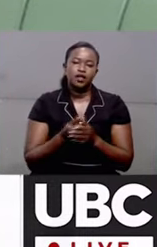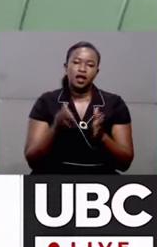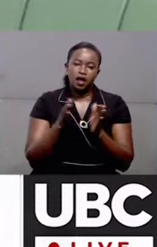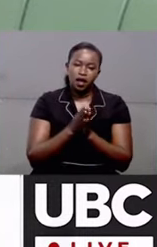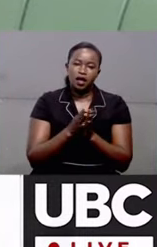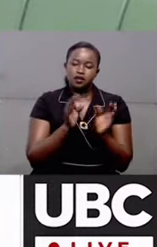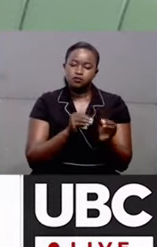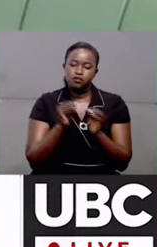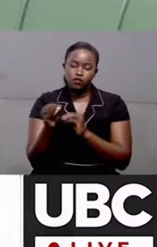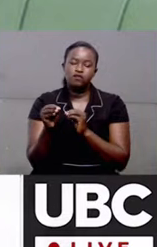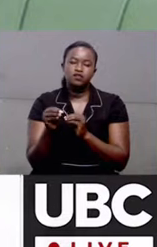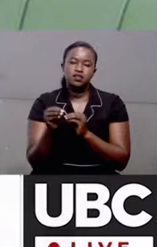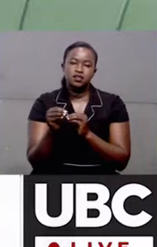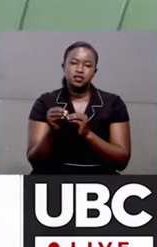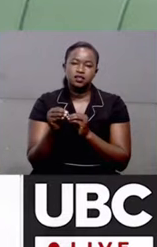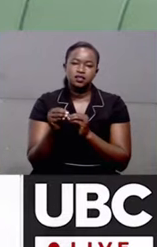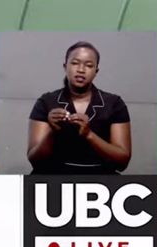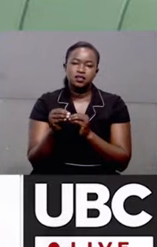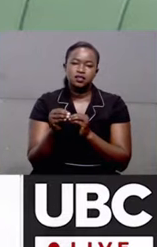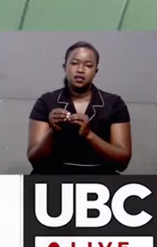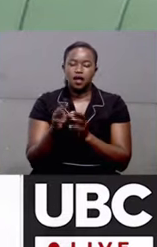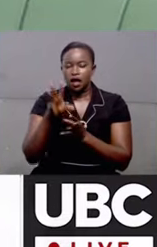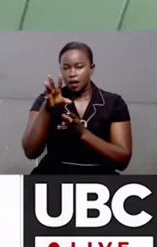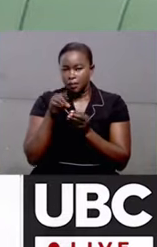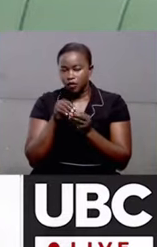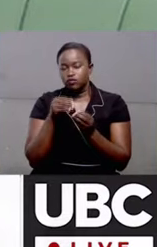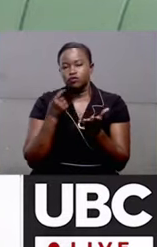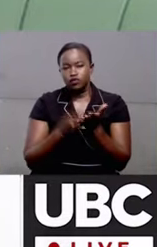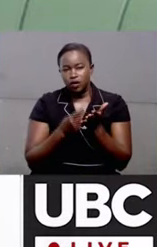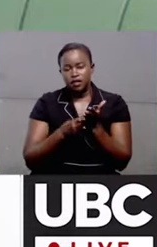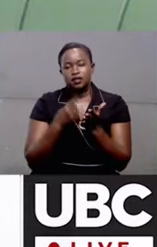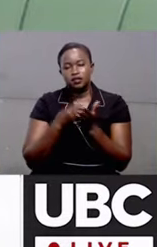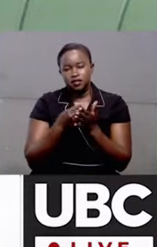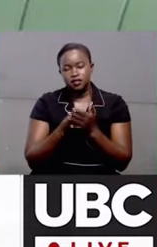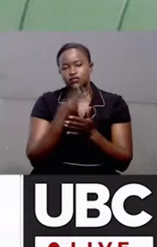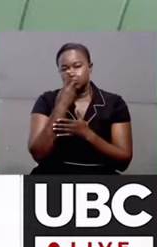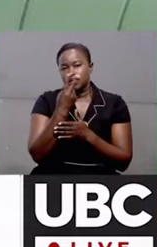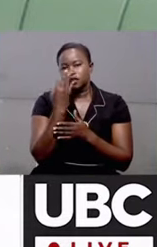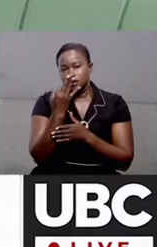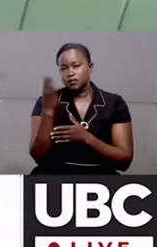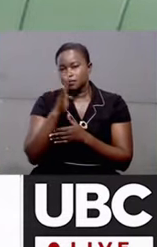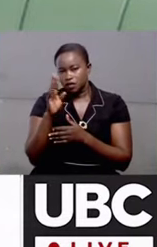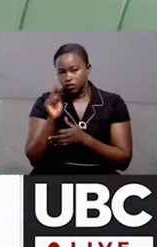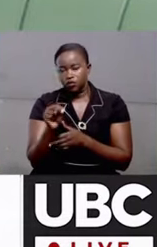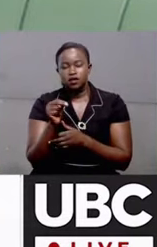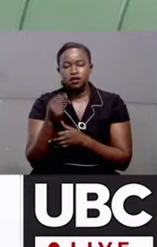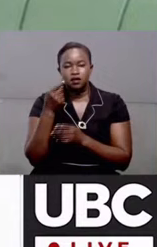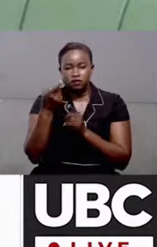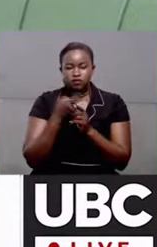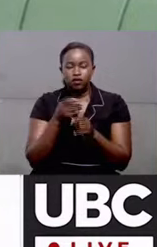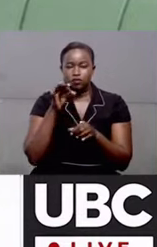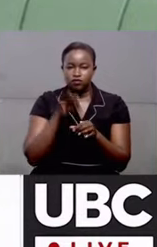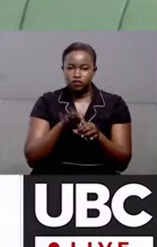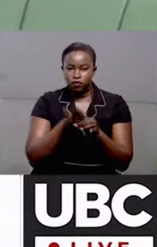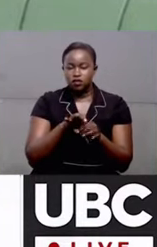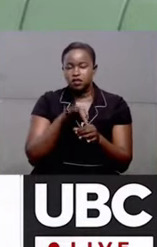2023-2024 and moved an amount of Uganda shillings 23 billion from vote